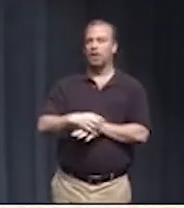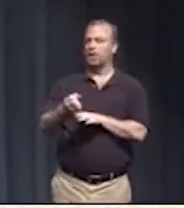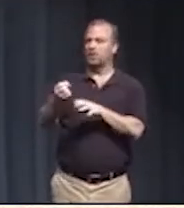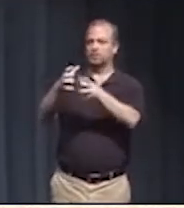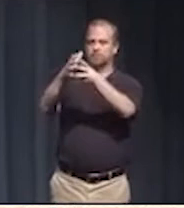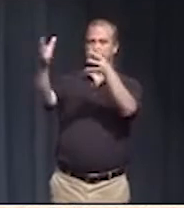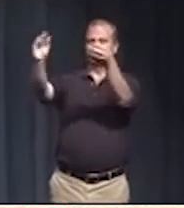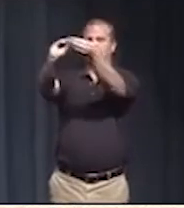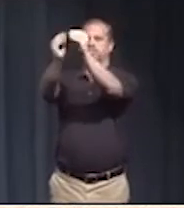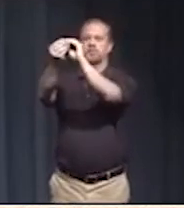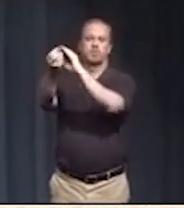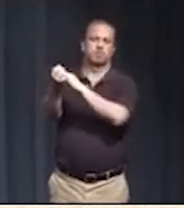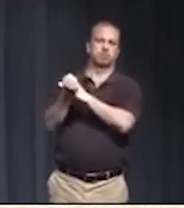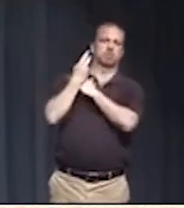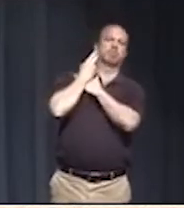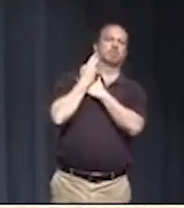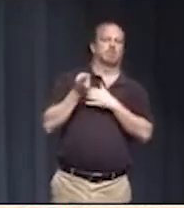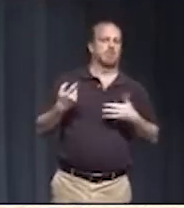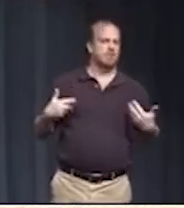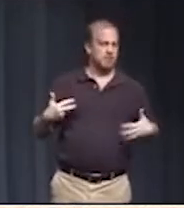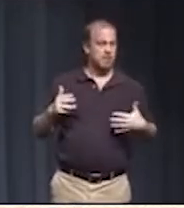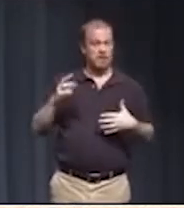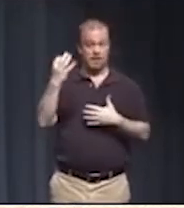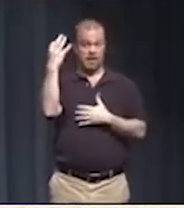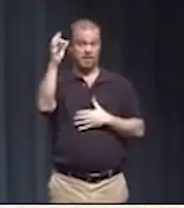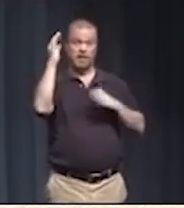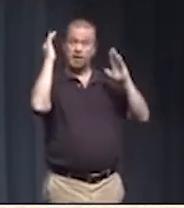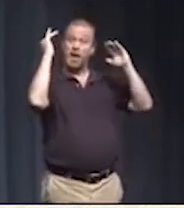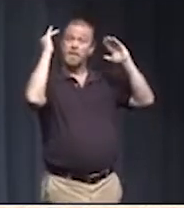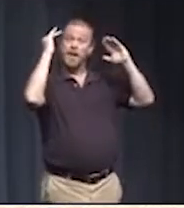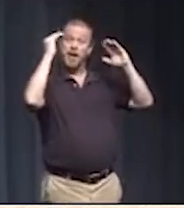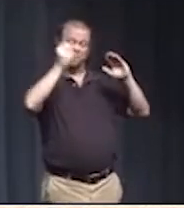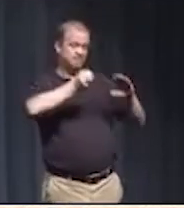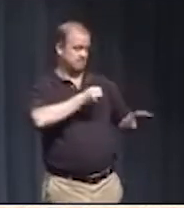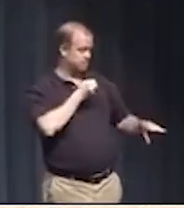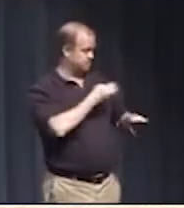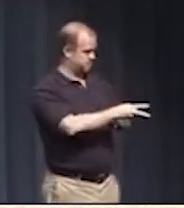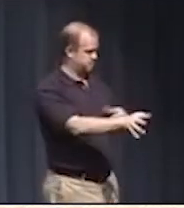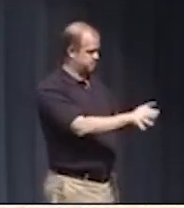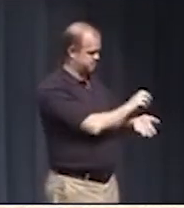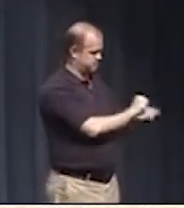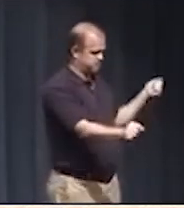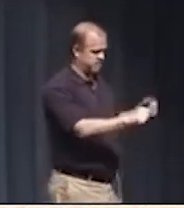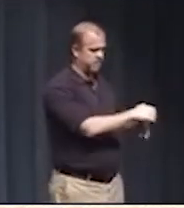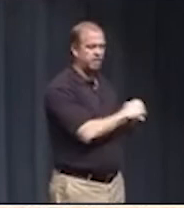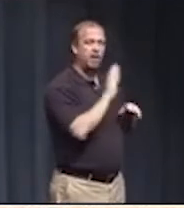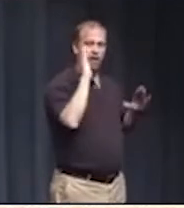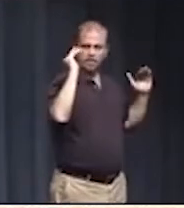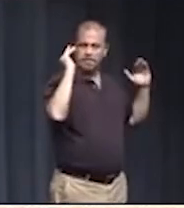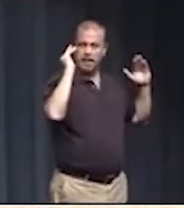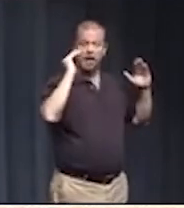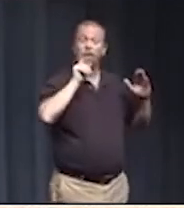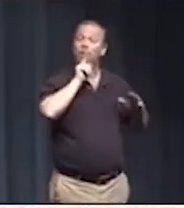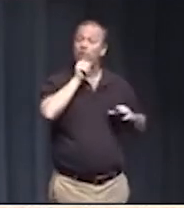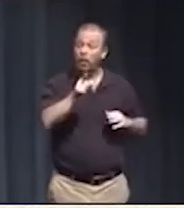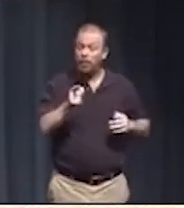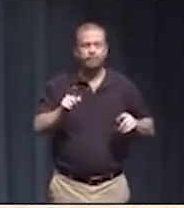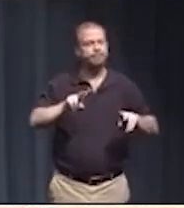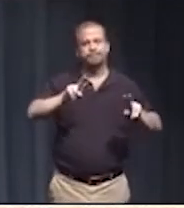outnumbered. The French fully expected it to be a complete slaughter of the English. The reality was just the